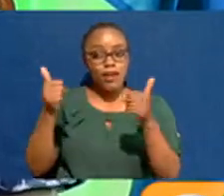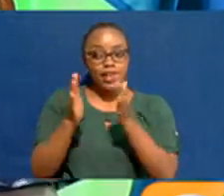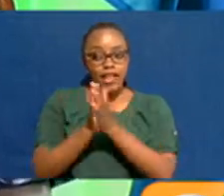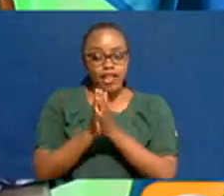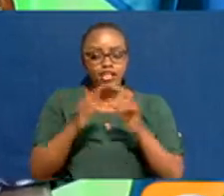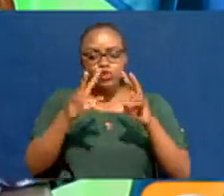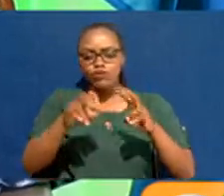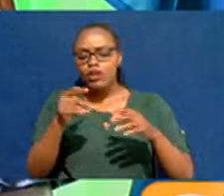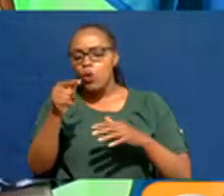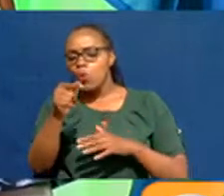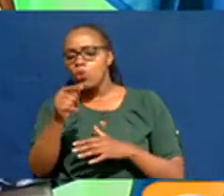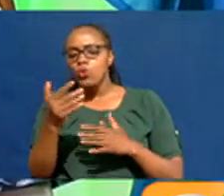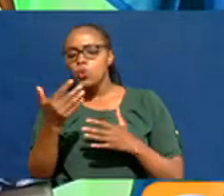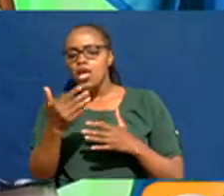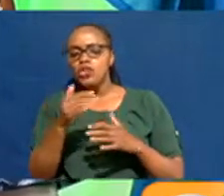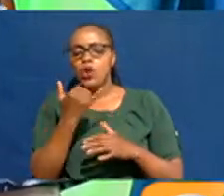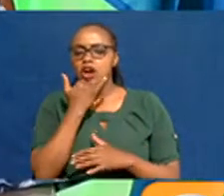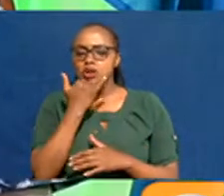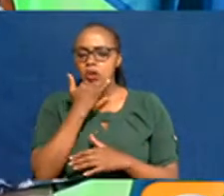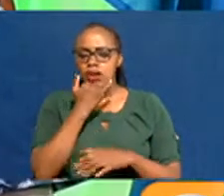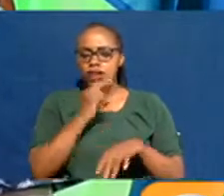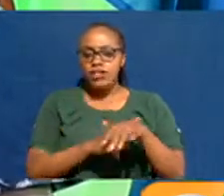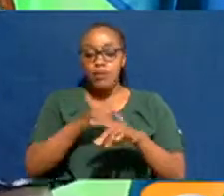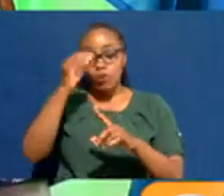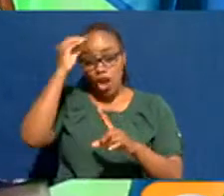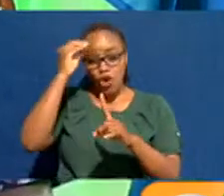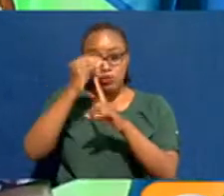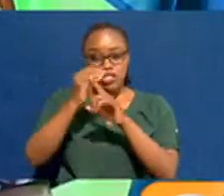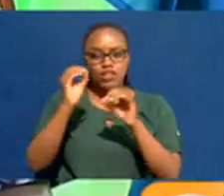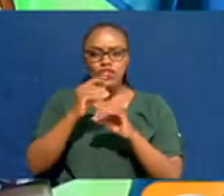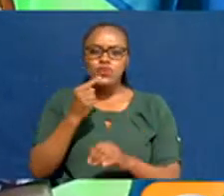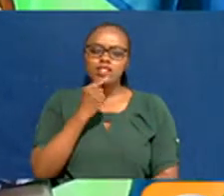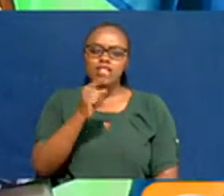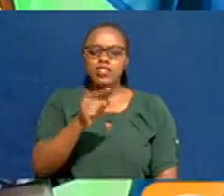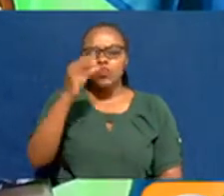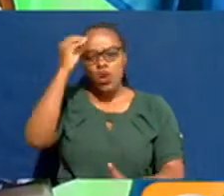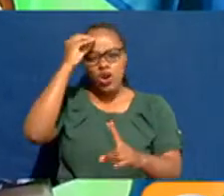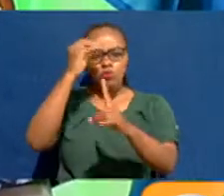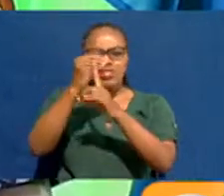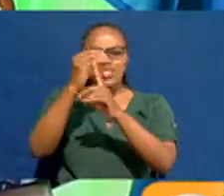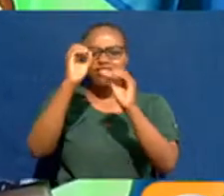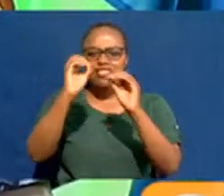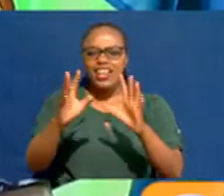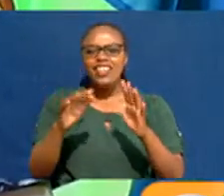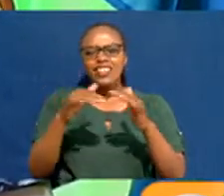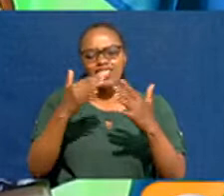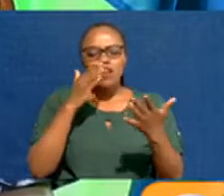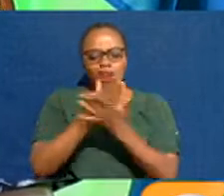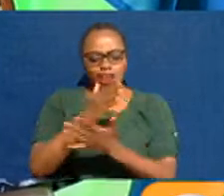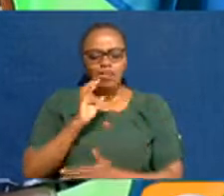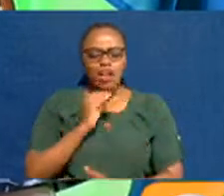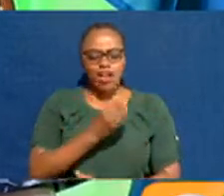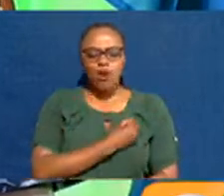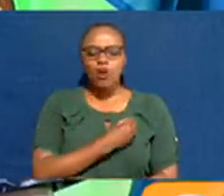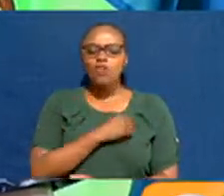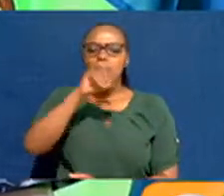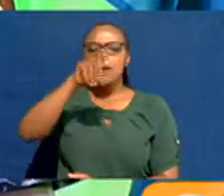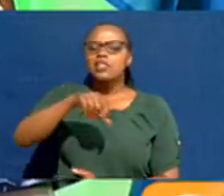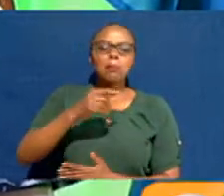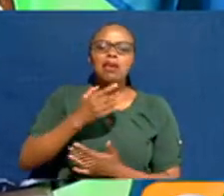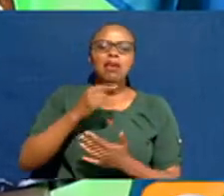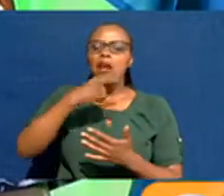out where you are failing. When you are not objective, we tell you you are not objective. And it's our right. We don't have to be right, by